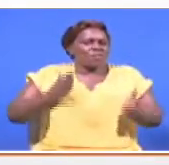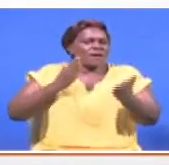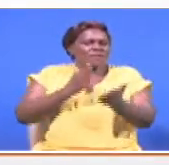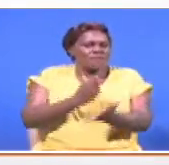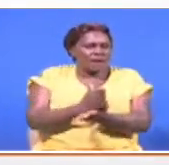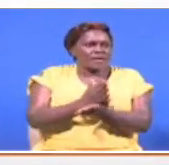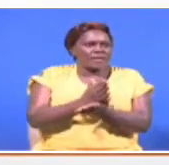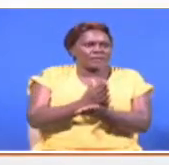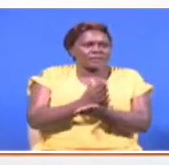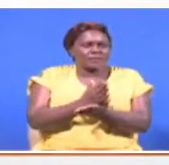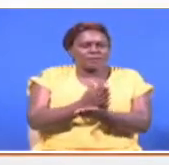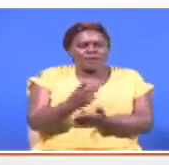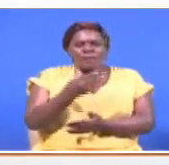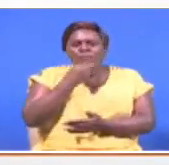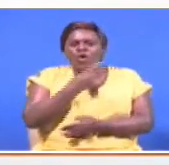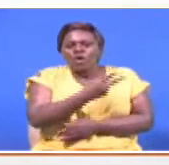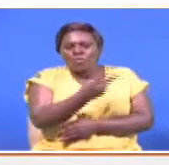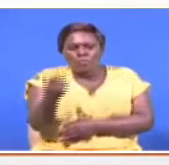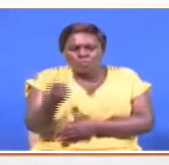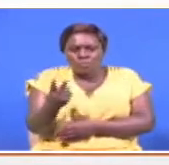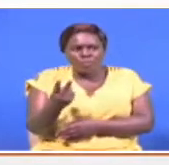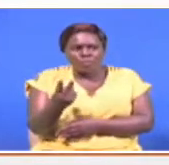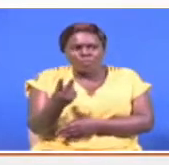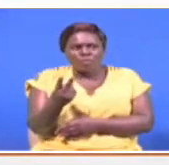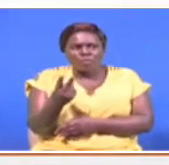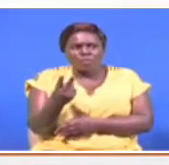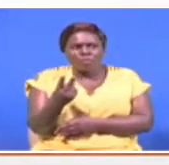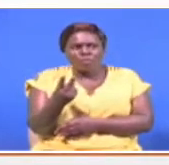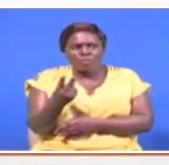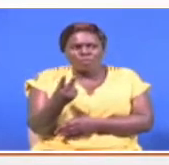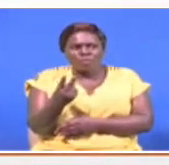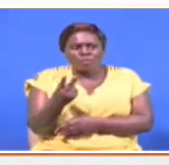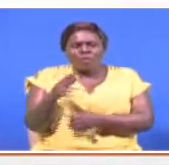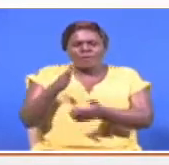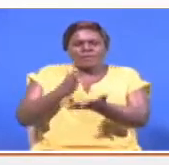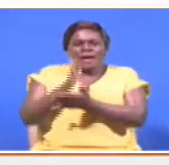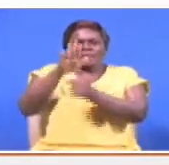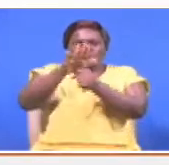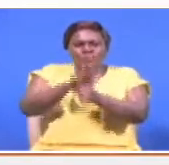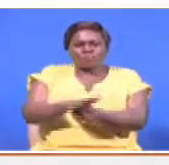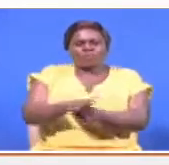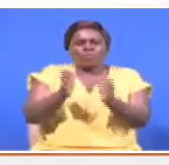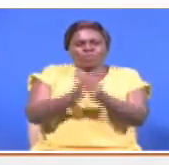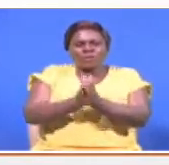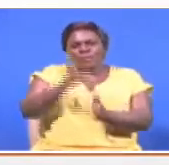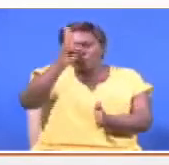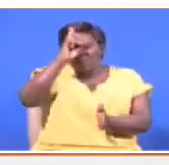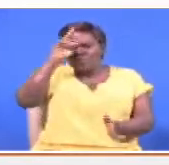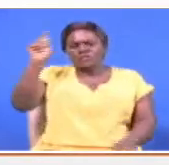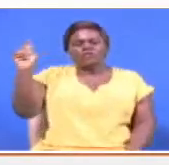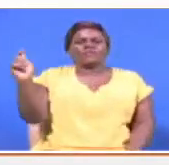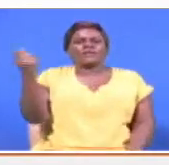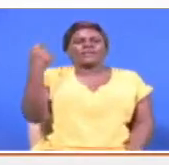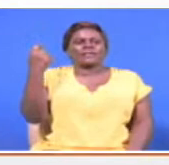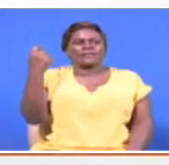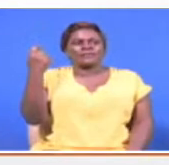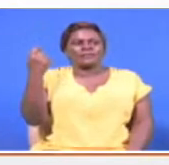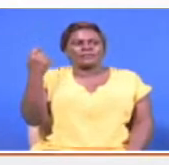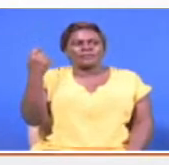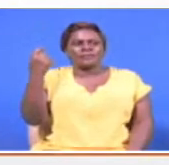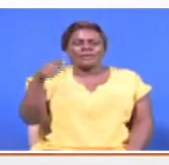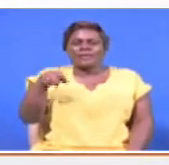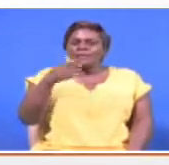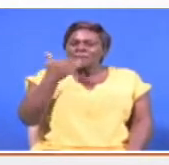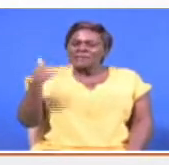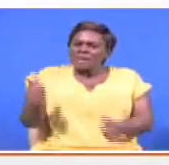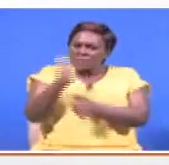of William and Brian, whose rights have been violated by the police of Kenya? Are gay rights superior